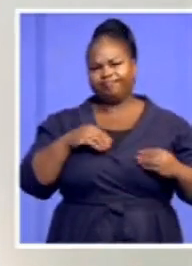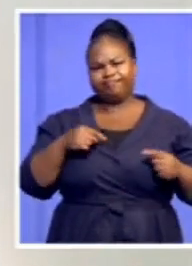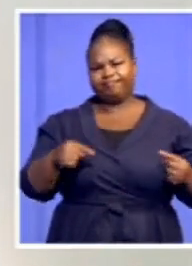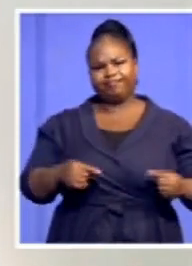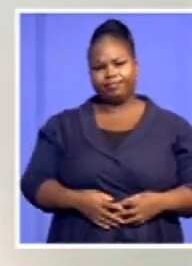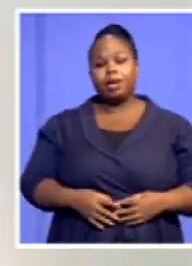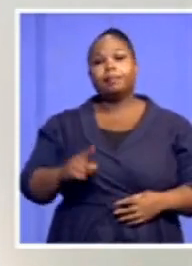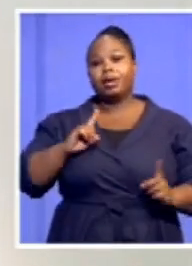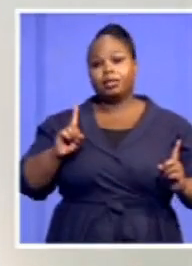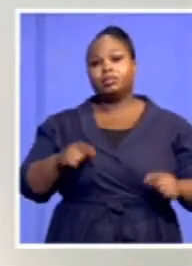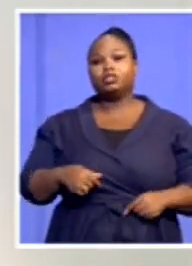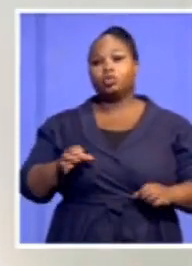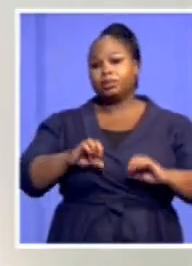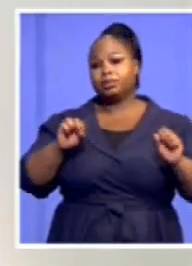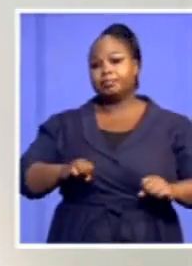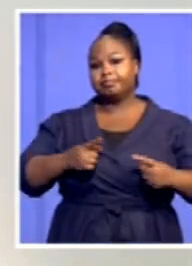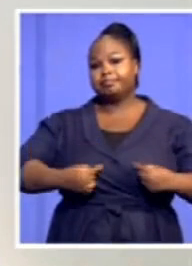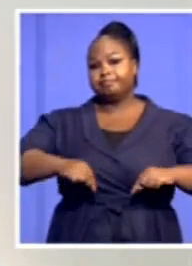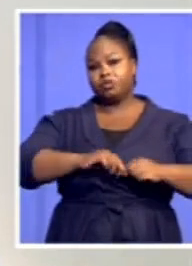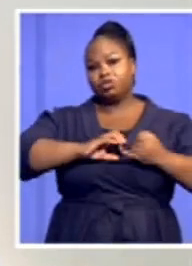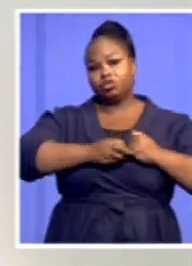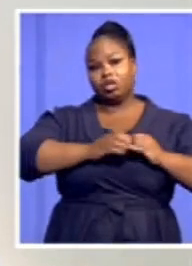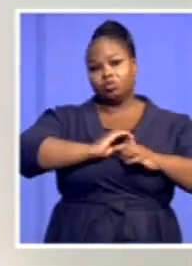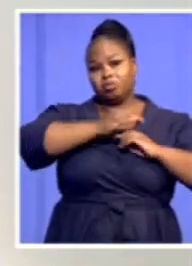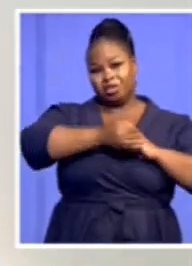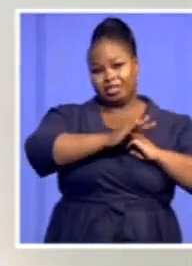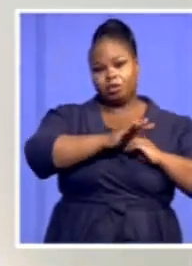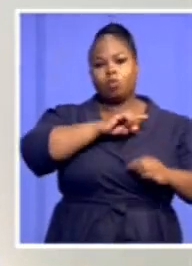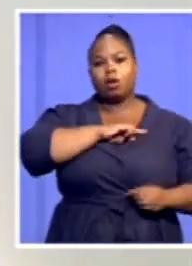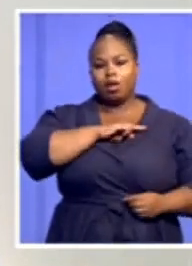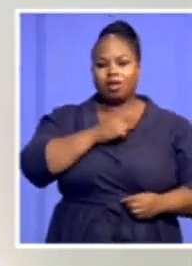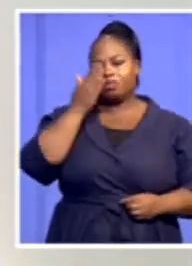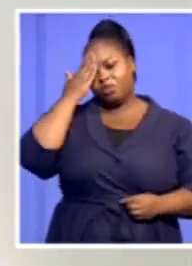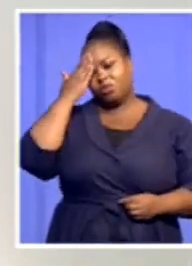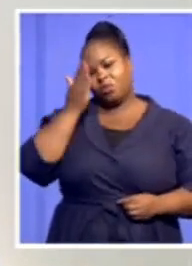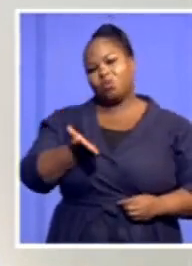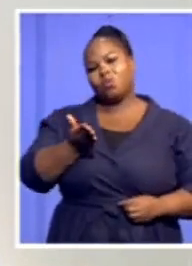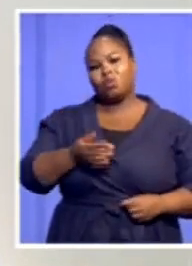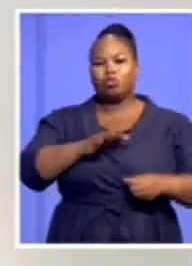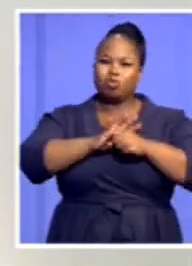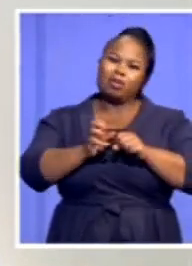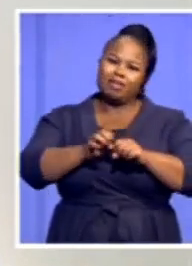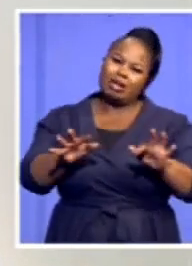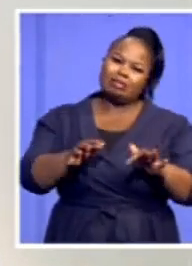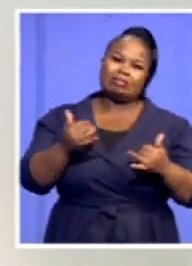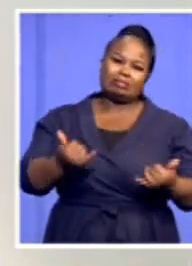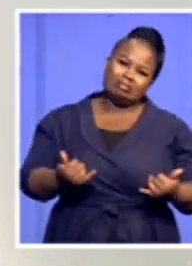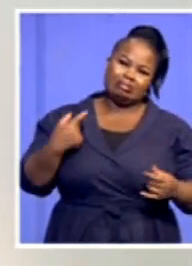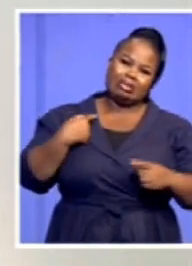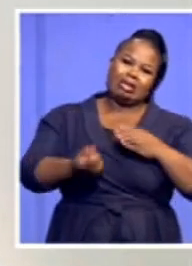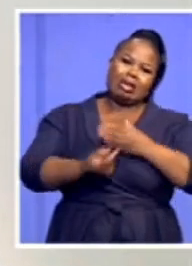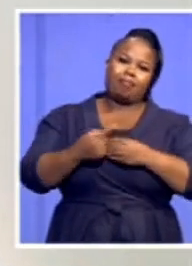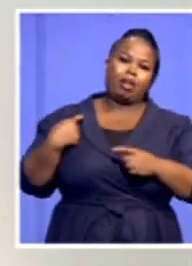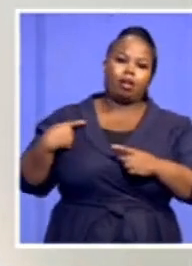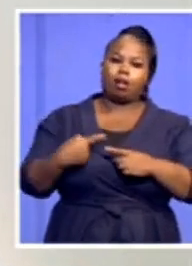system, it is because of the COVID pandemic that these court delays resulted. We weren't trying any